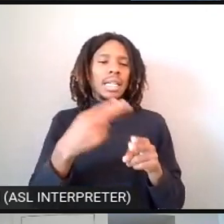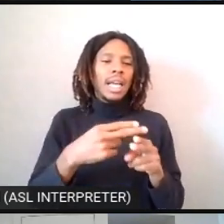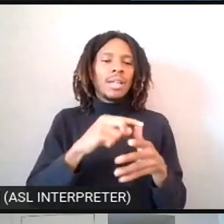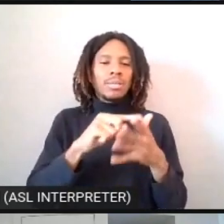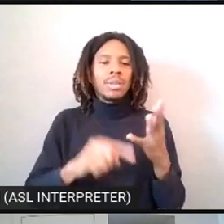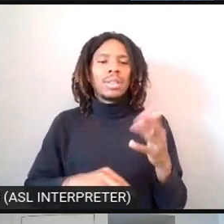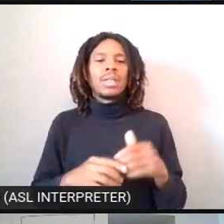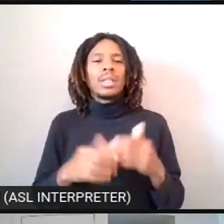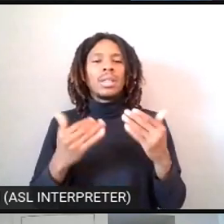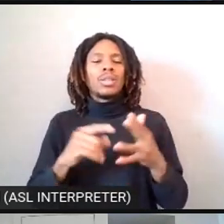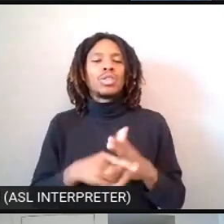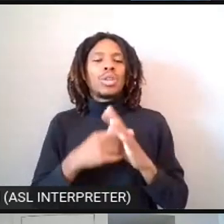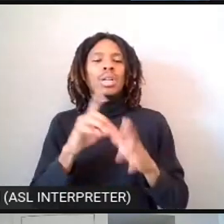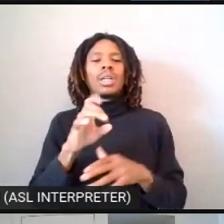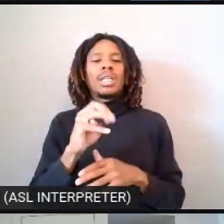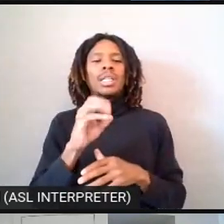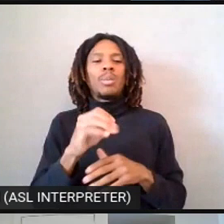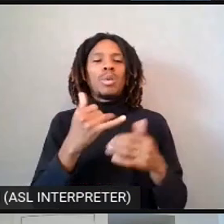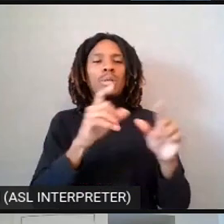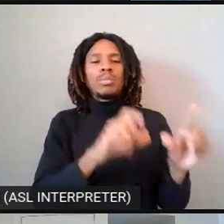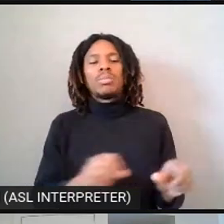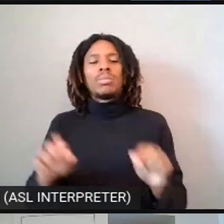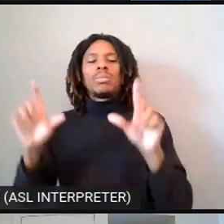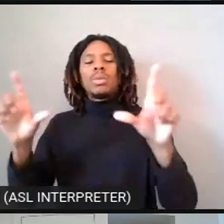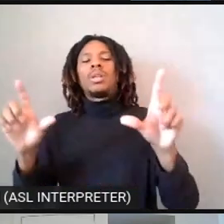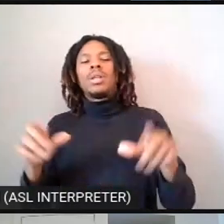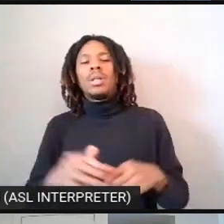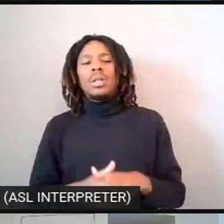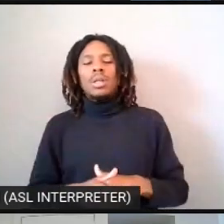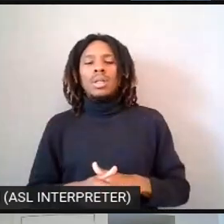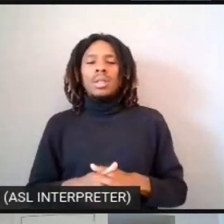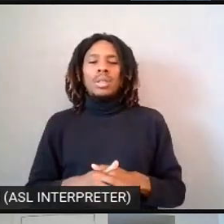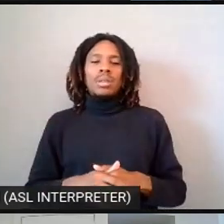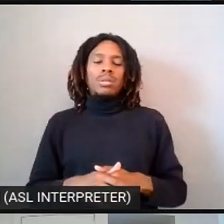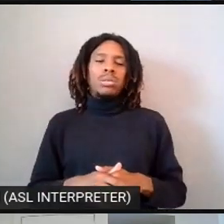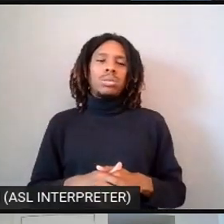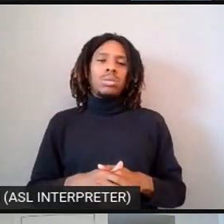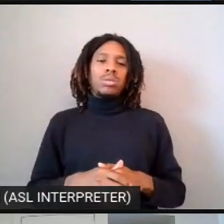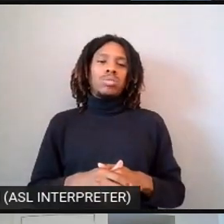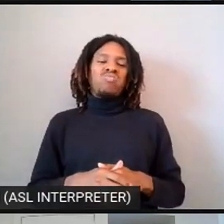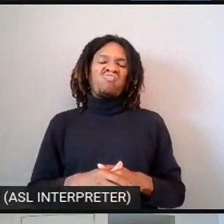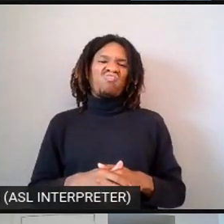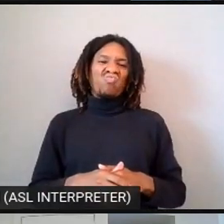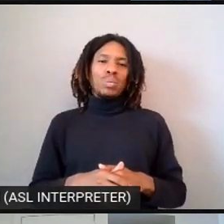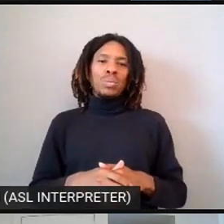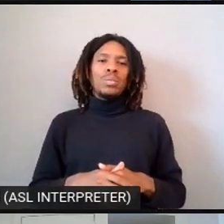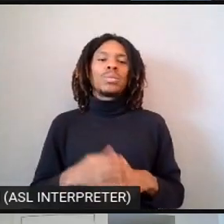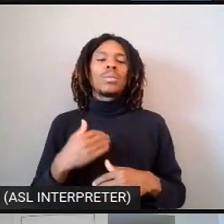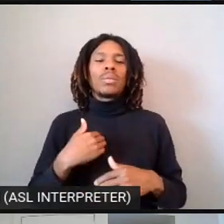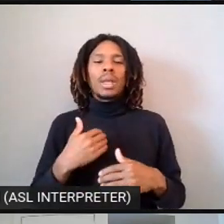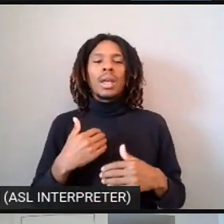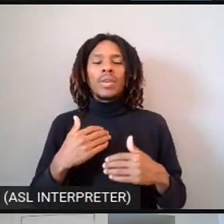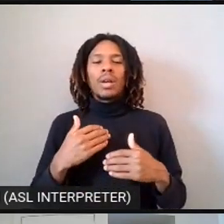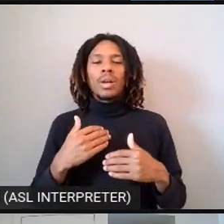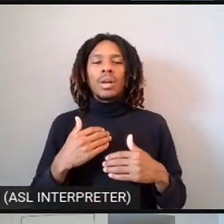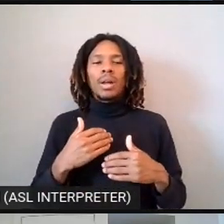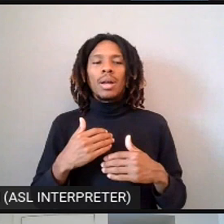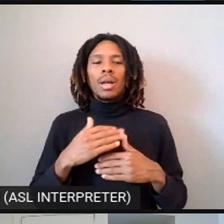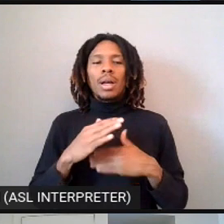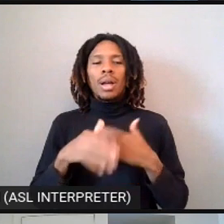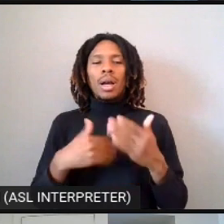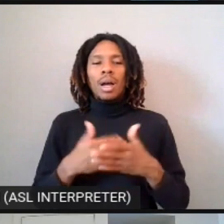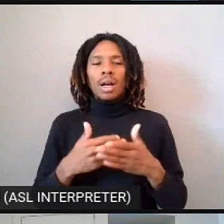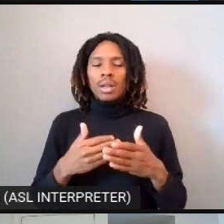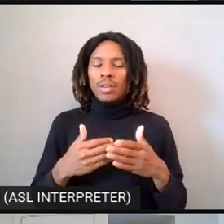demo. I'm going to switch over to my terminal. This is essentially my active working directory. I have all these desired state